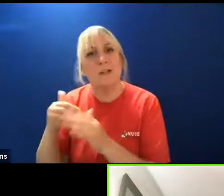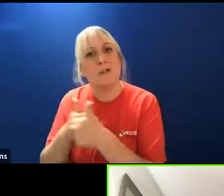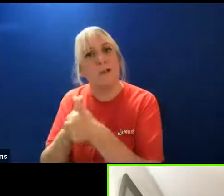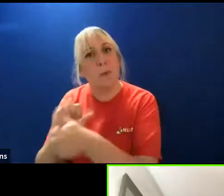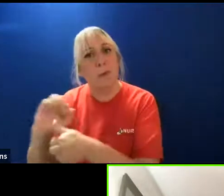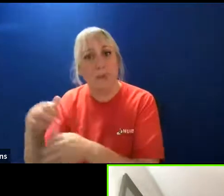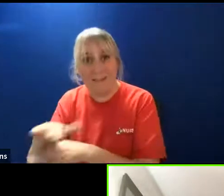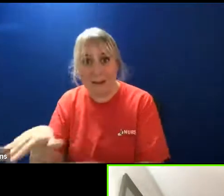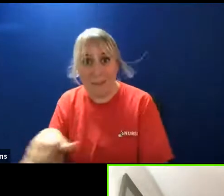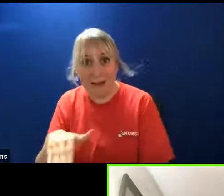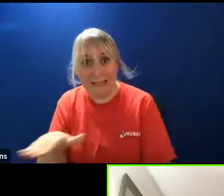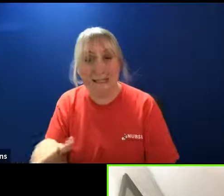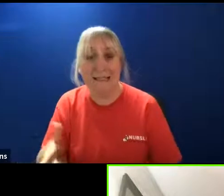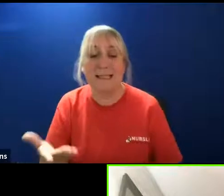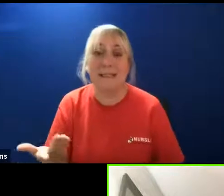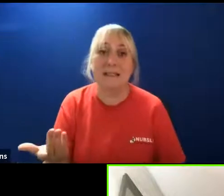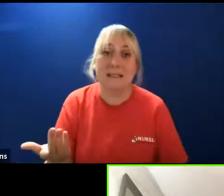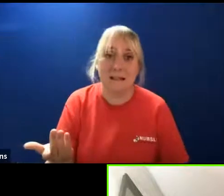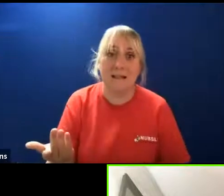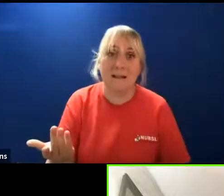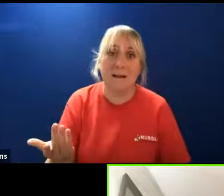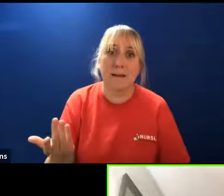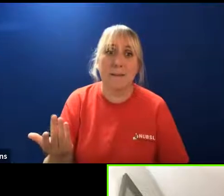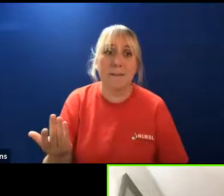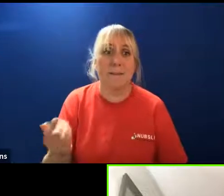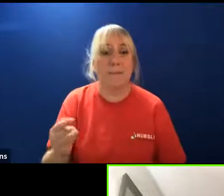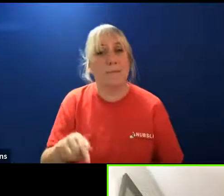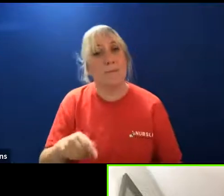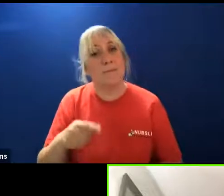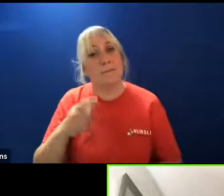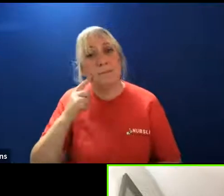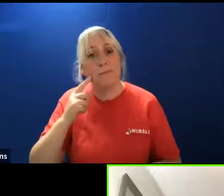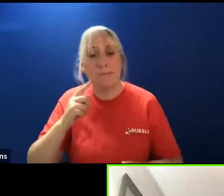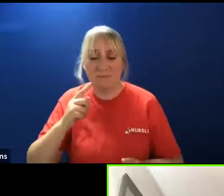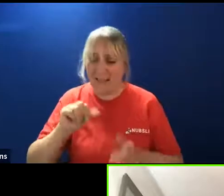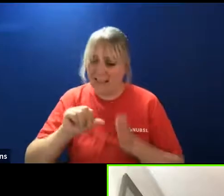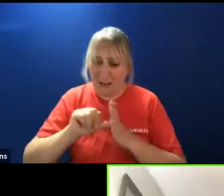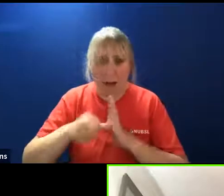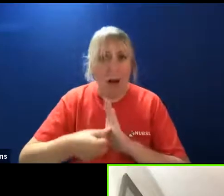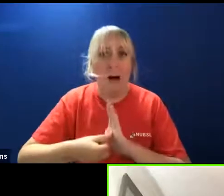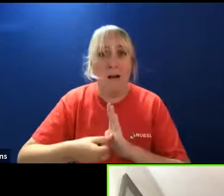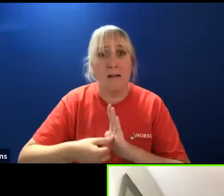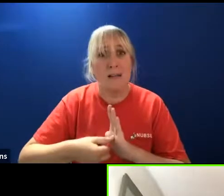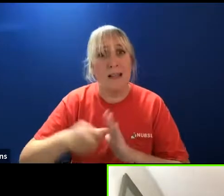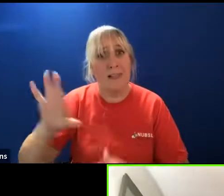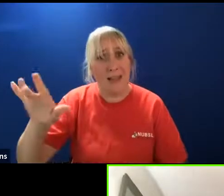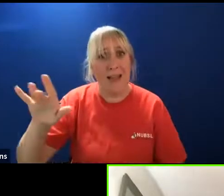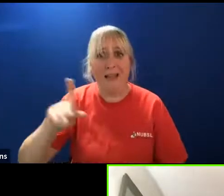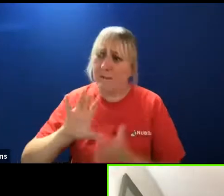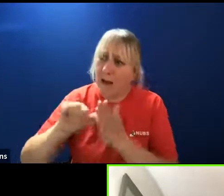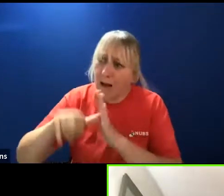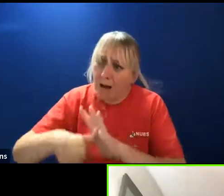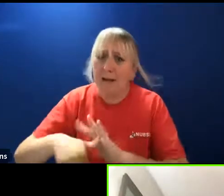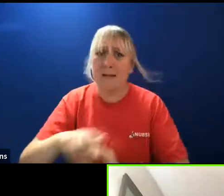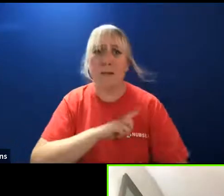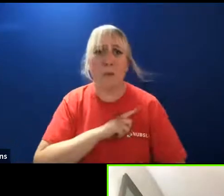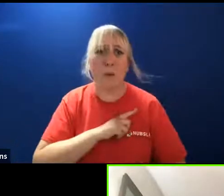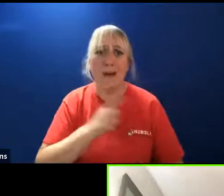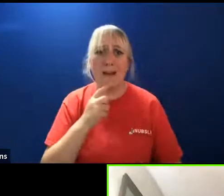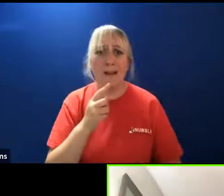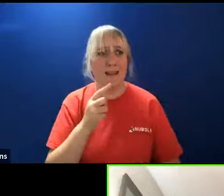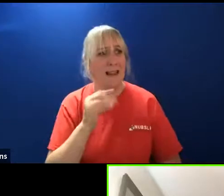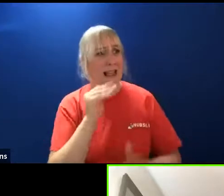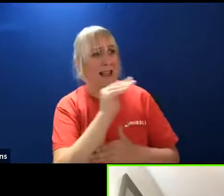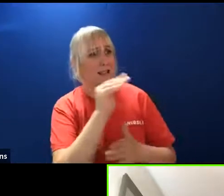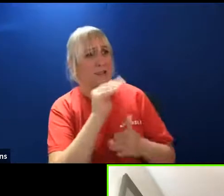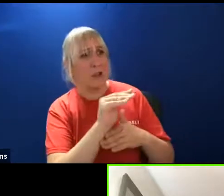means. And that reinforcement of it is hard, and it is hard because of the economic pressures from external agencies